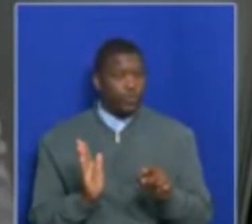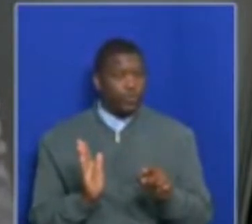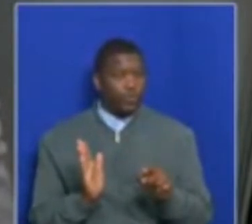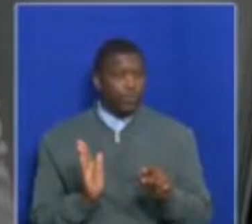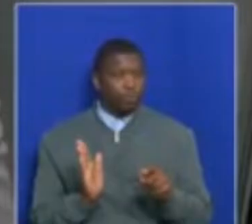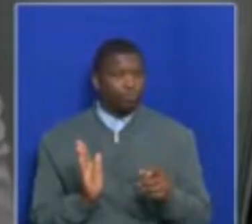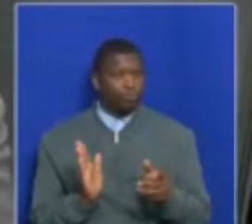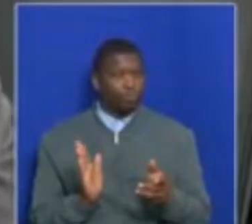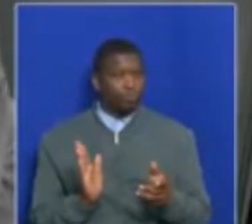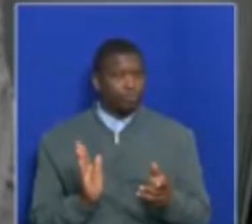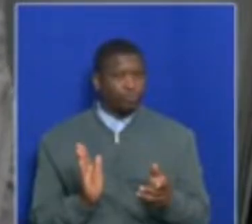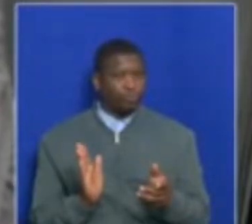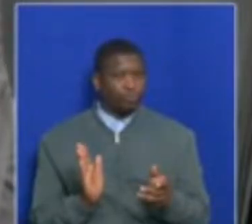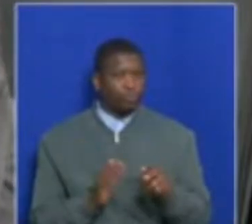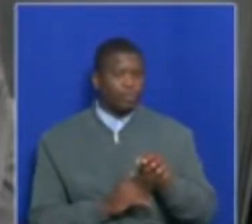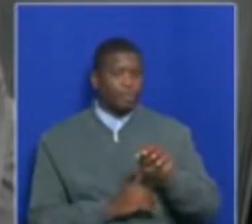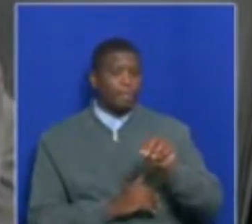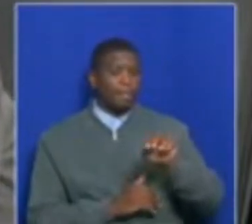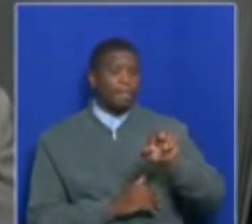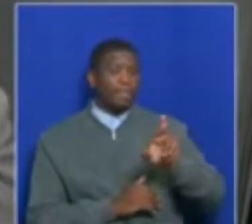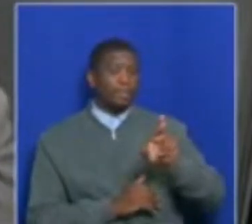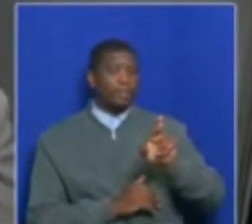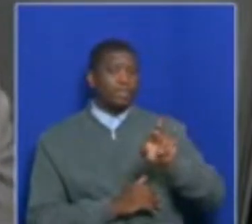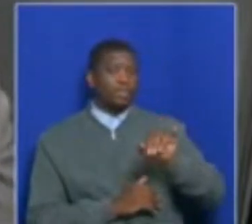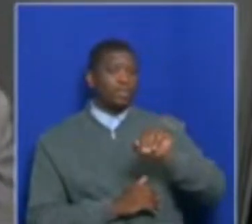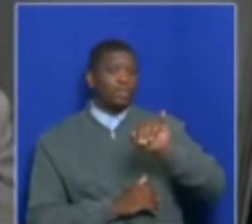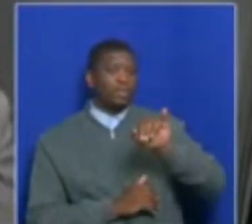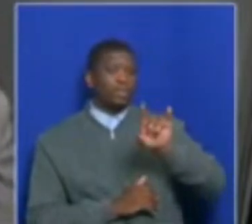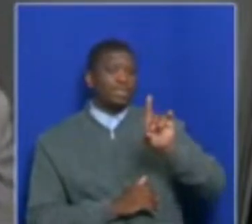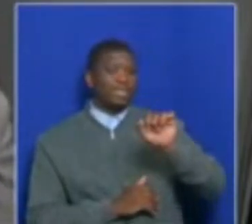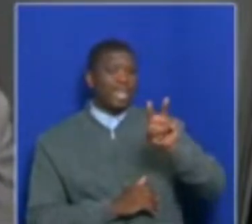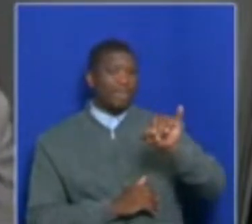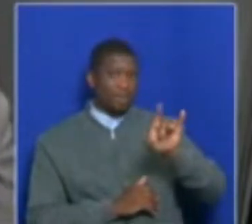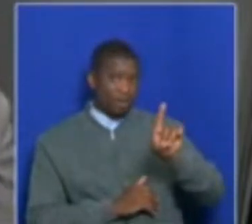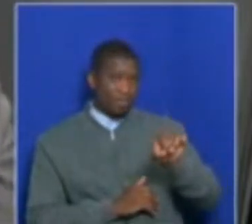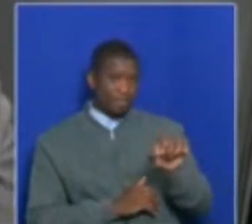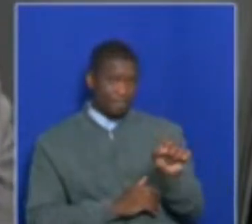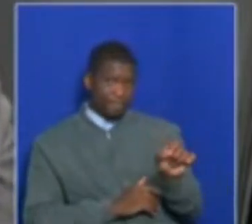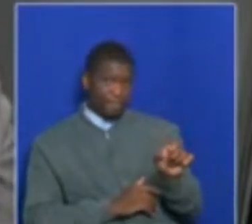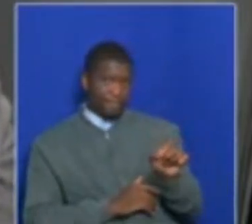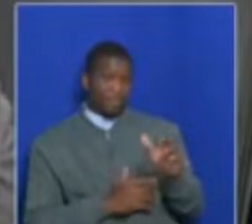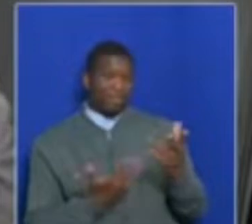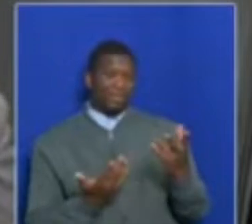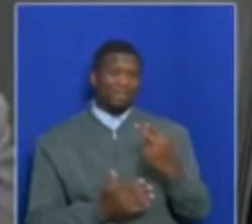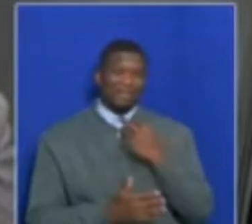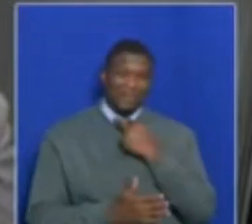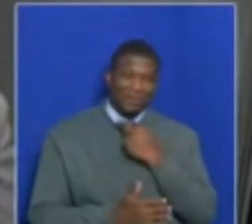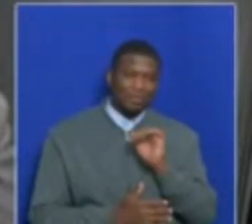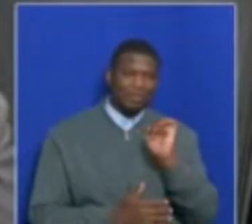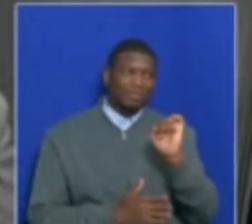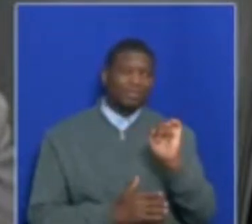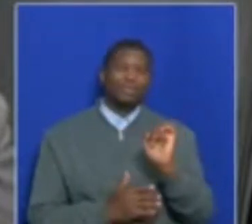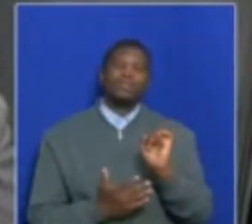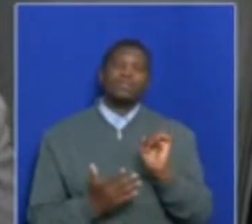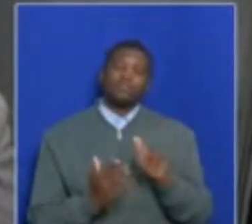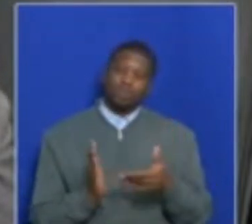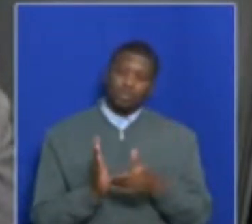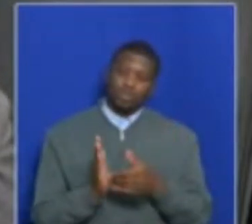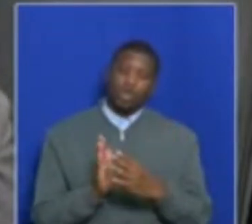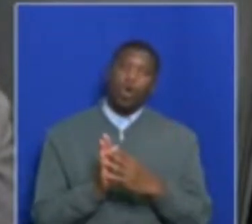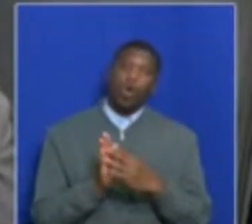Mr. Jonathan David Thomas. That's correct. Now, unfortunately, the copy in our bundle is practically illegible.